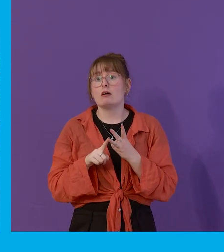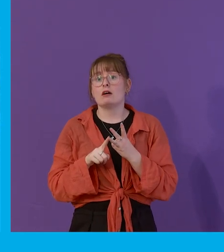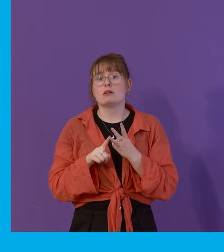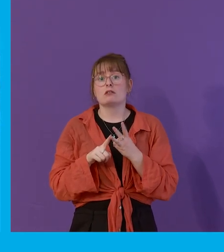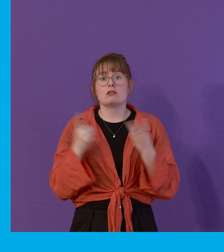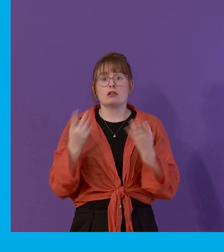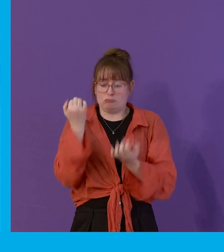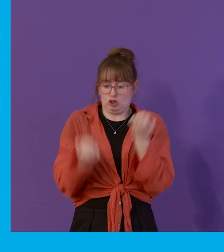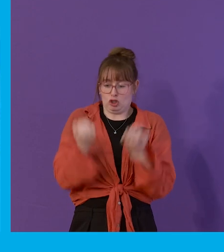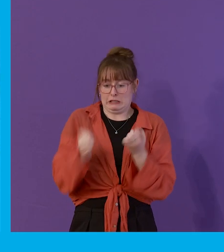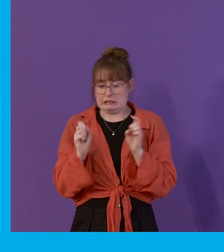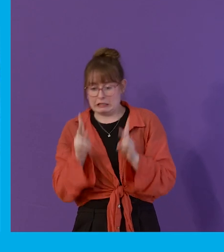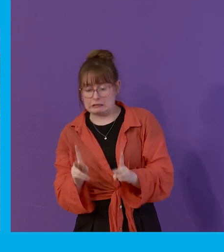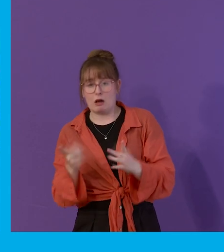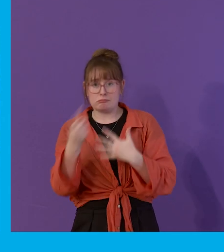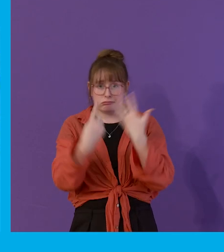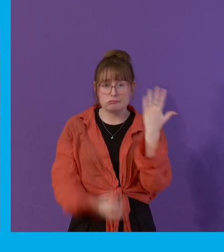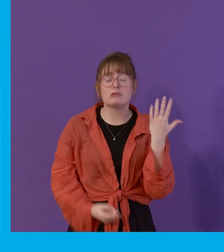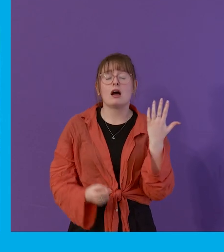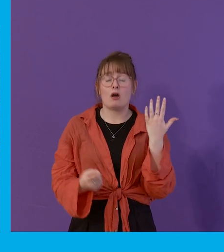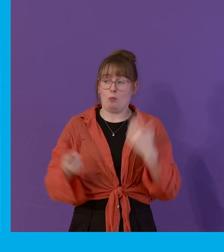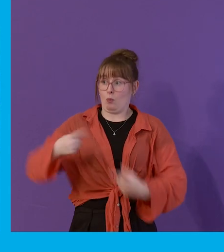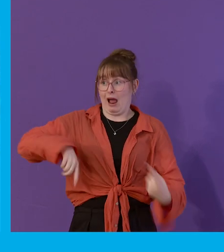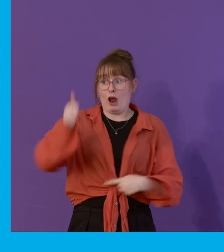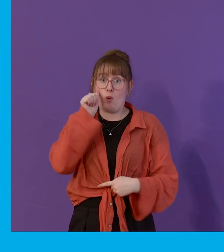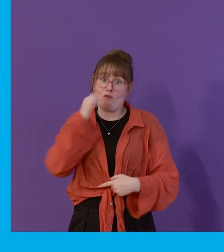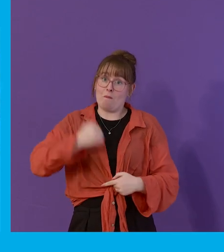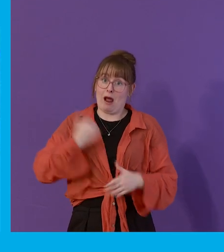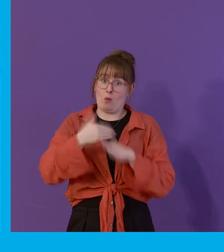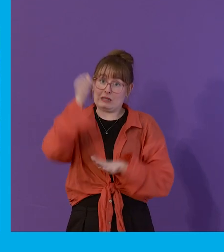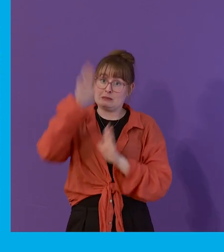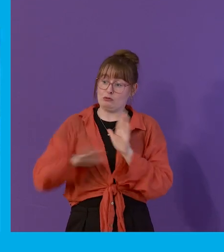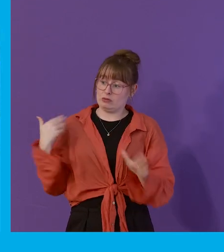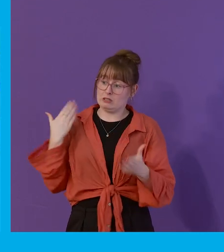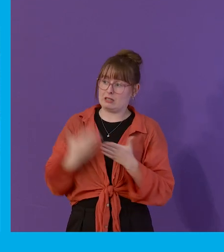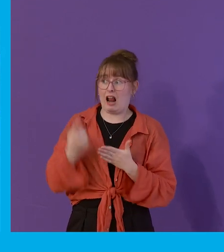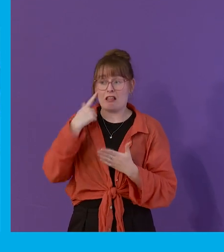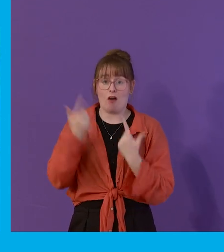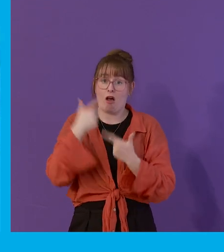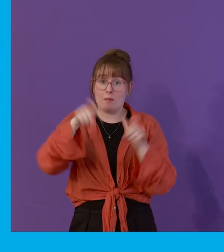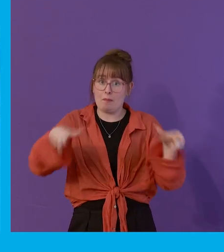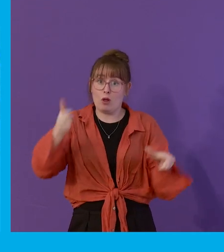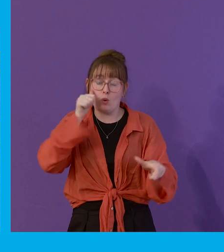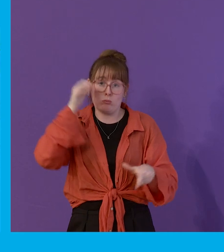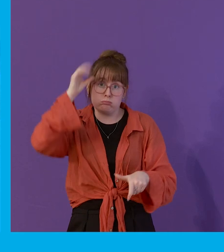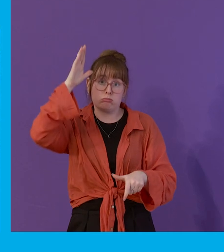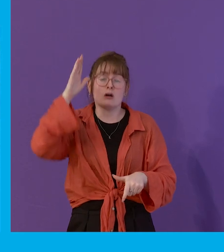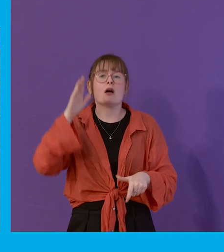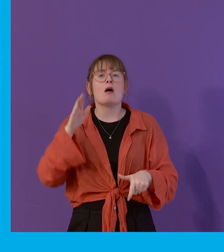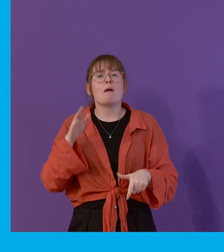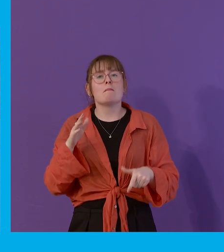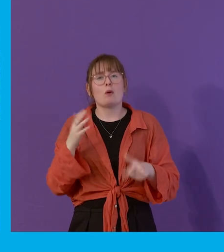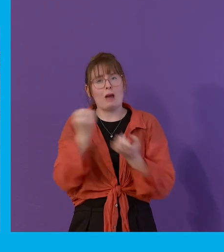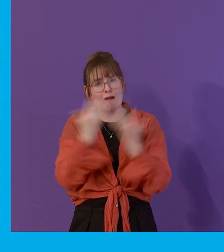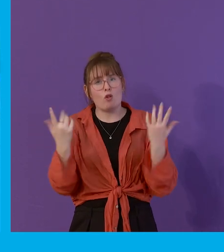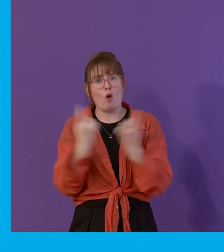the judiciary system, and all the bits that we know. I know from my work experience, I'm sure many people here know a lot better than I do. It's when there are all those lines